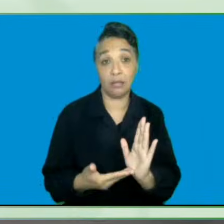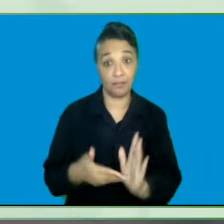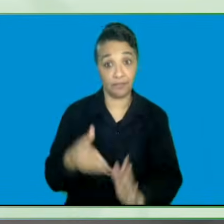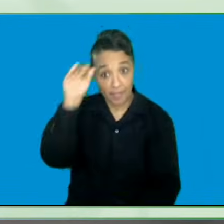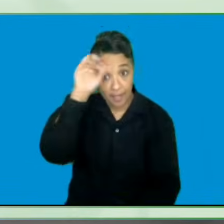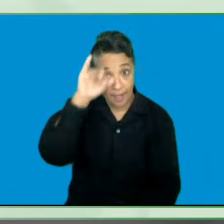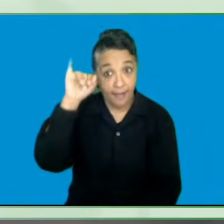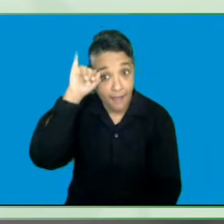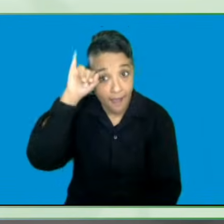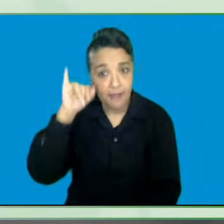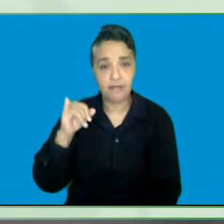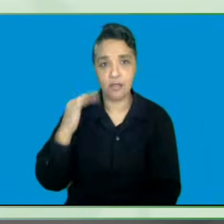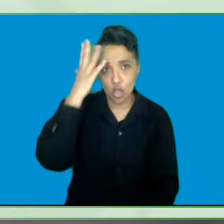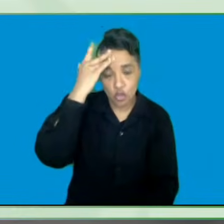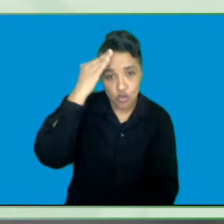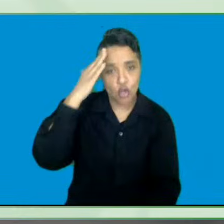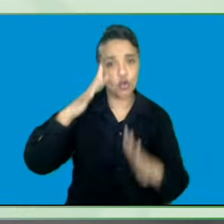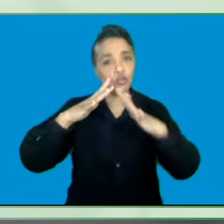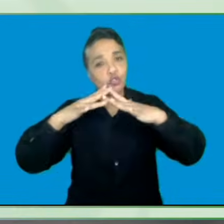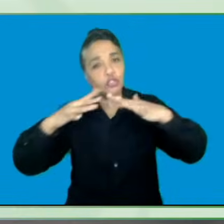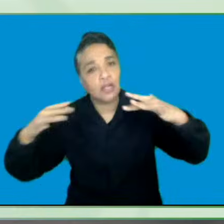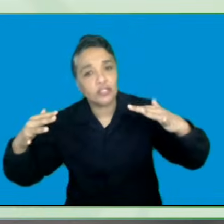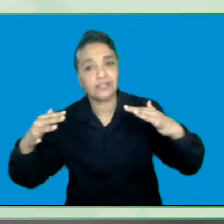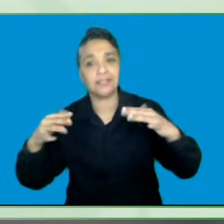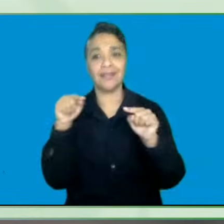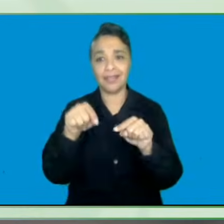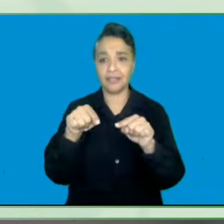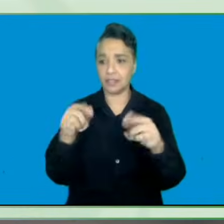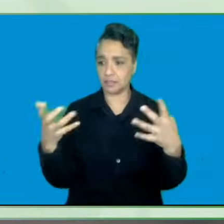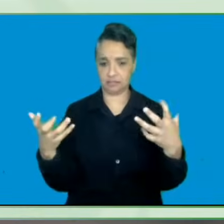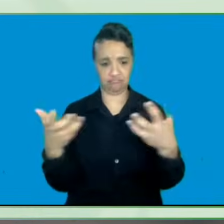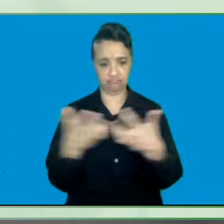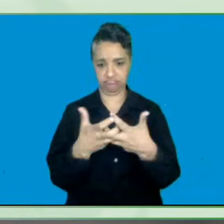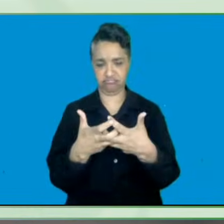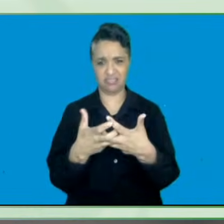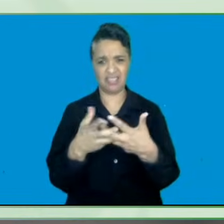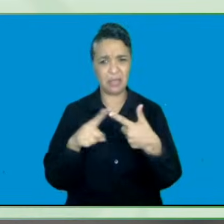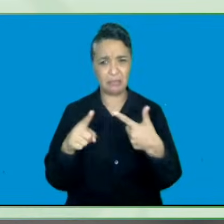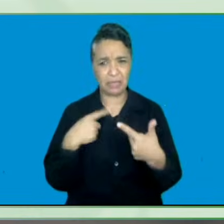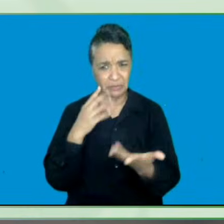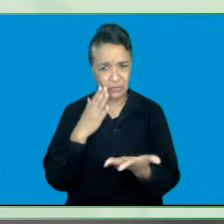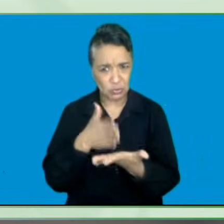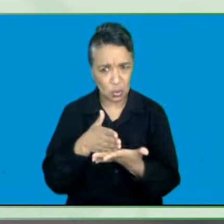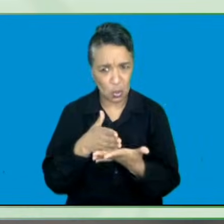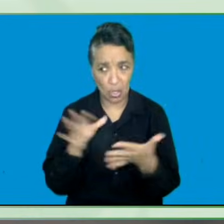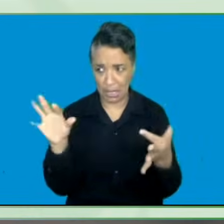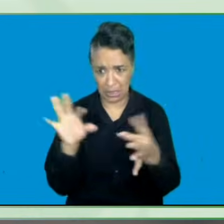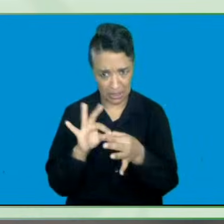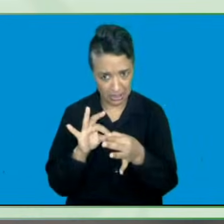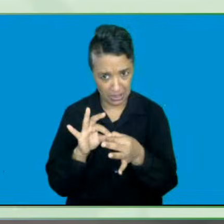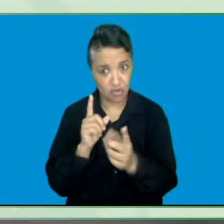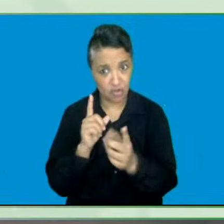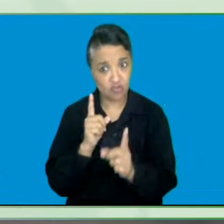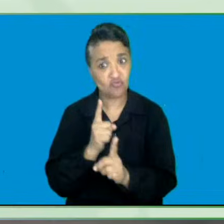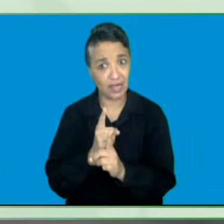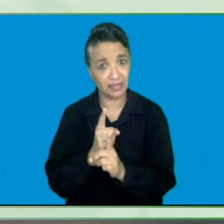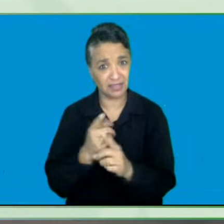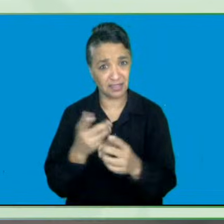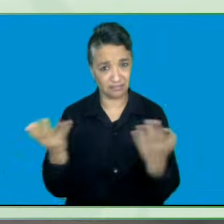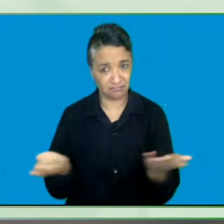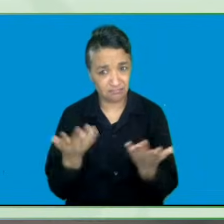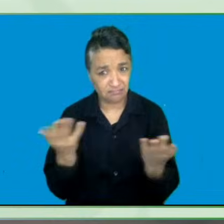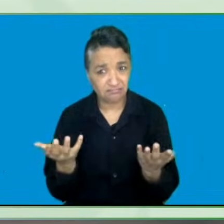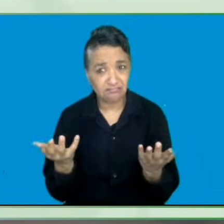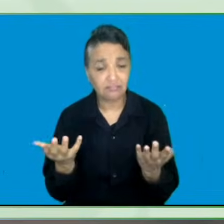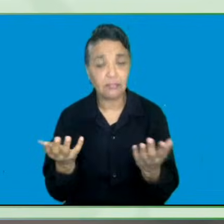neurodiverse communities, they often go together, but I'm not sure that if they really go together with VET that often. So